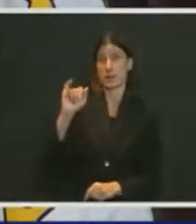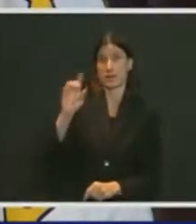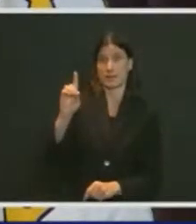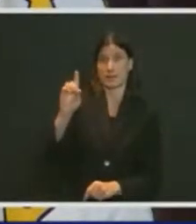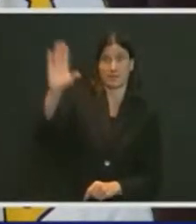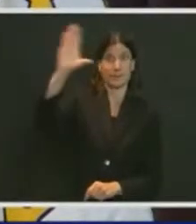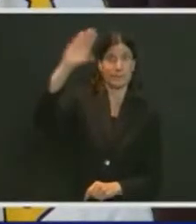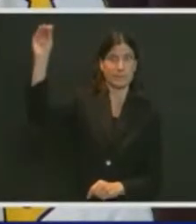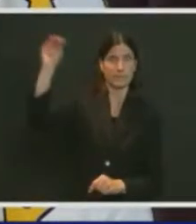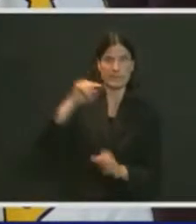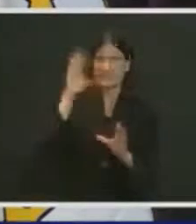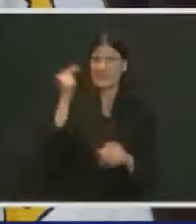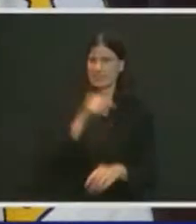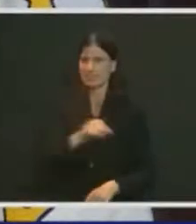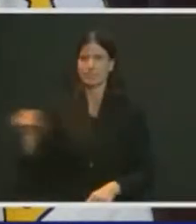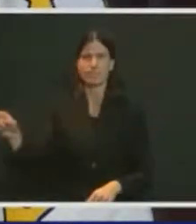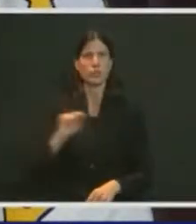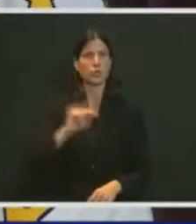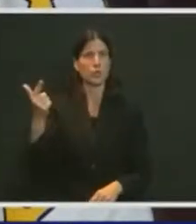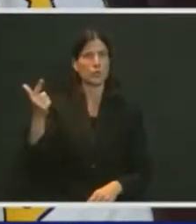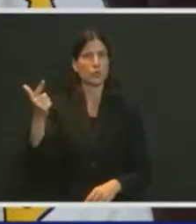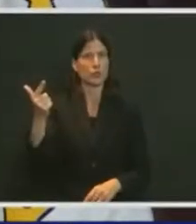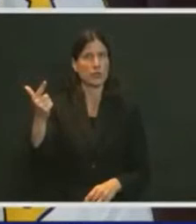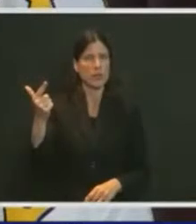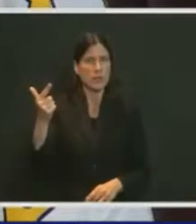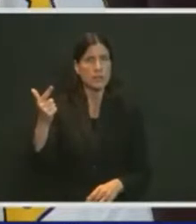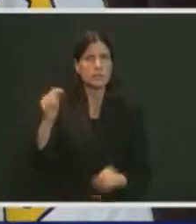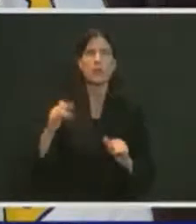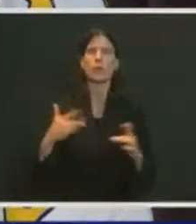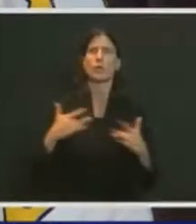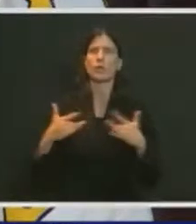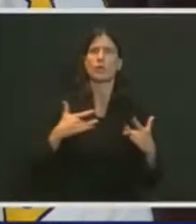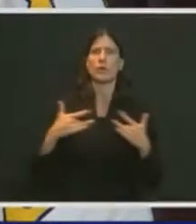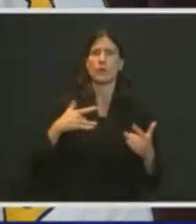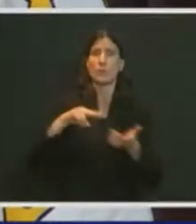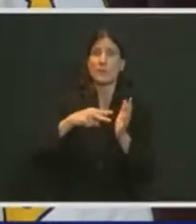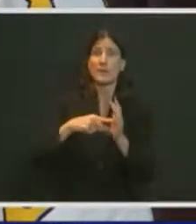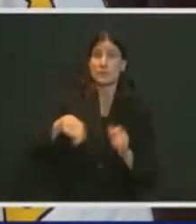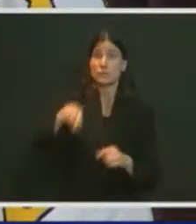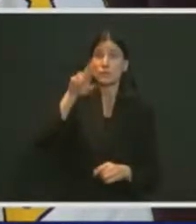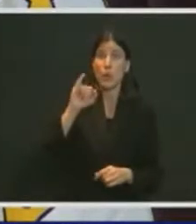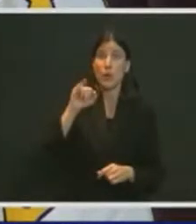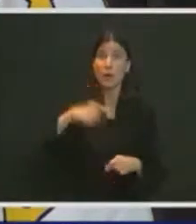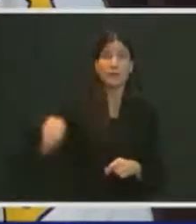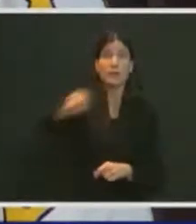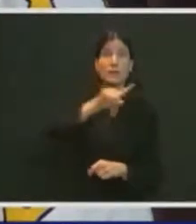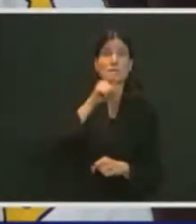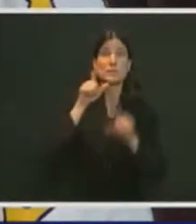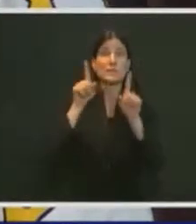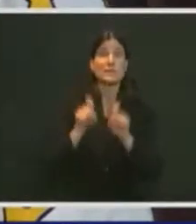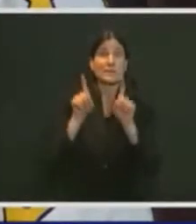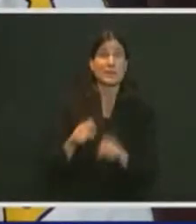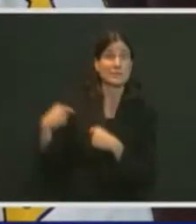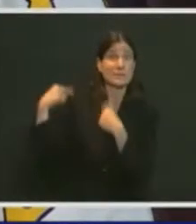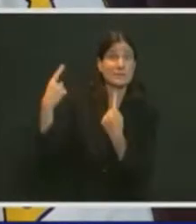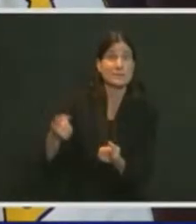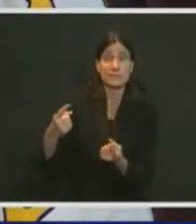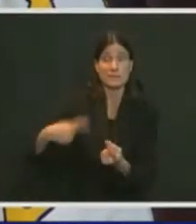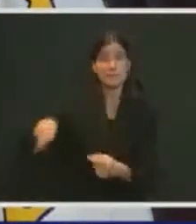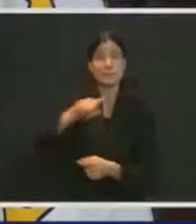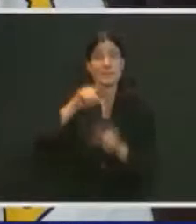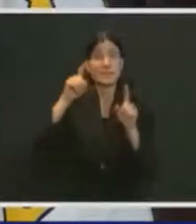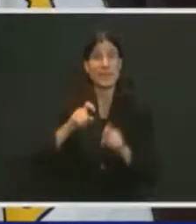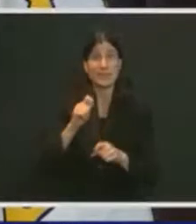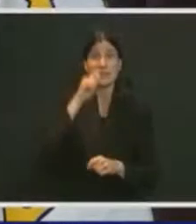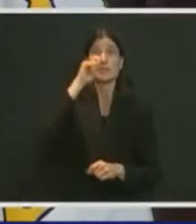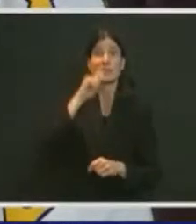It's important to know that we validated the Abbot tests at the Rhode Island Department of Health's state health laboratories when